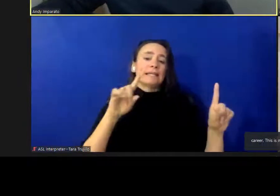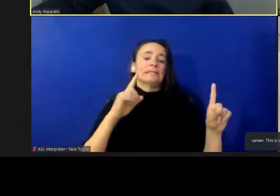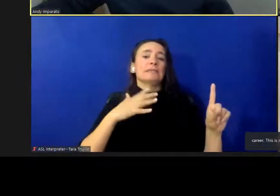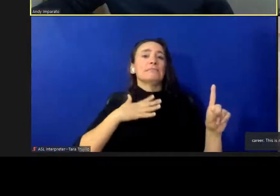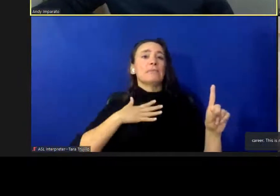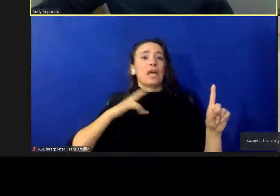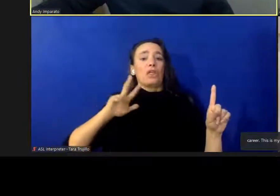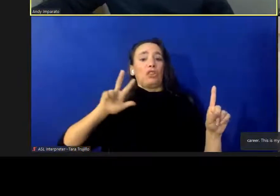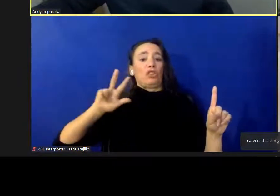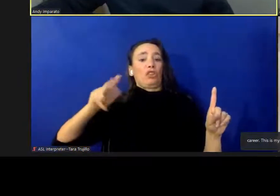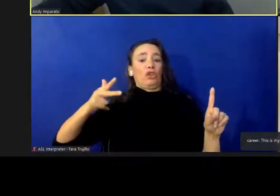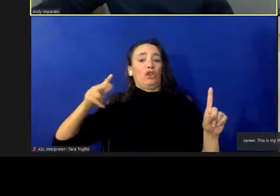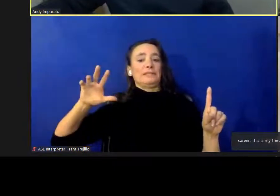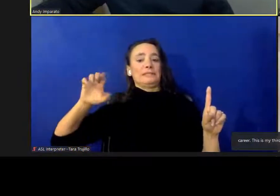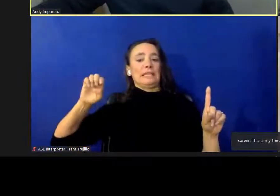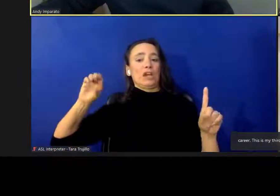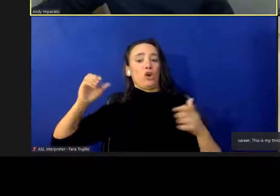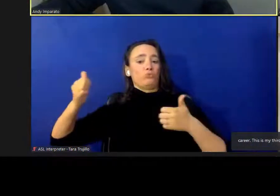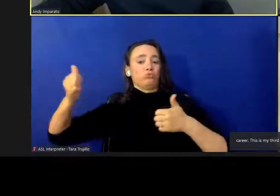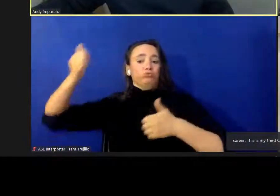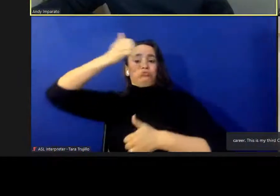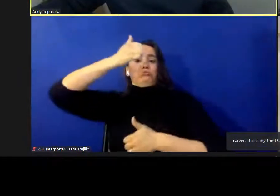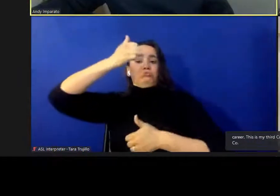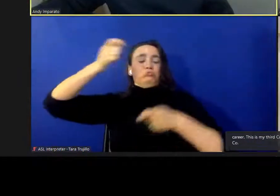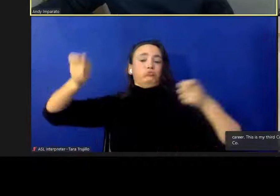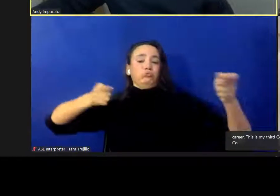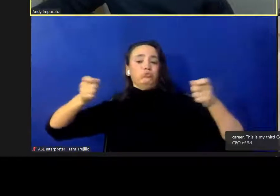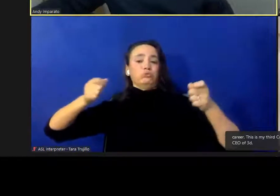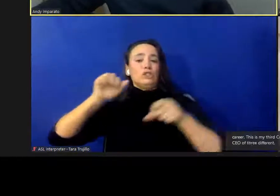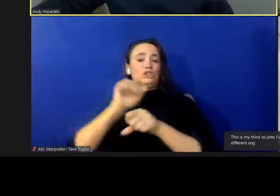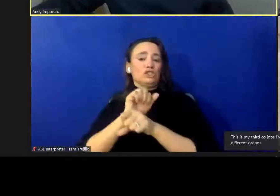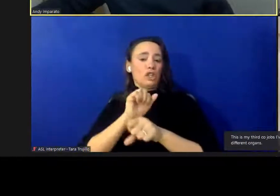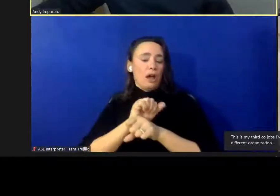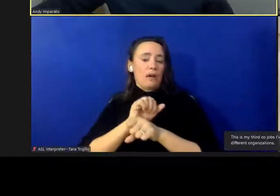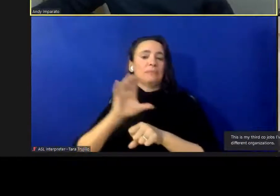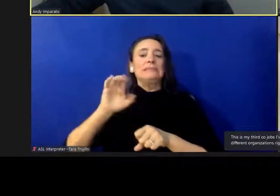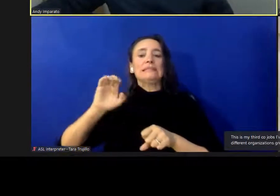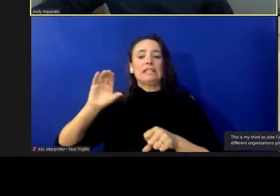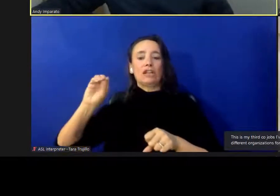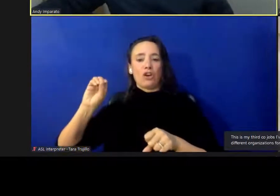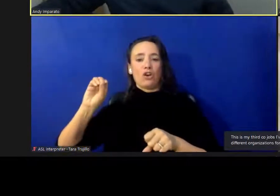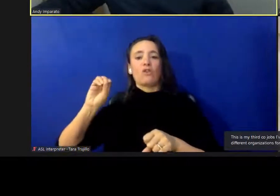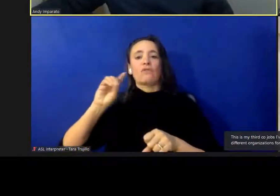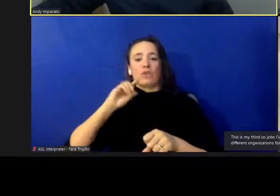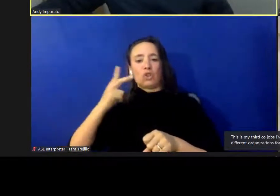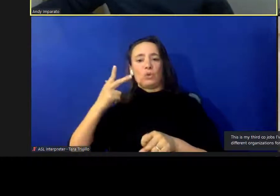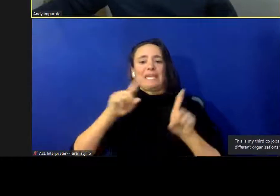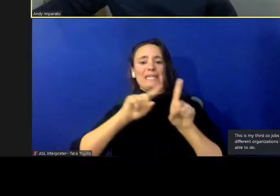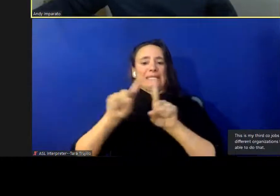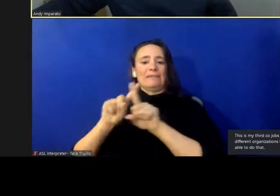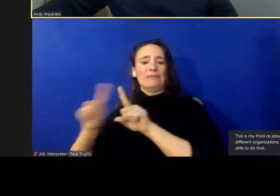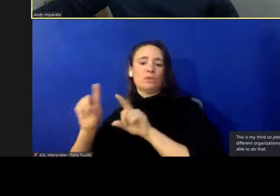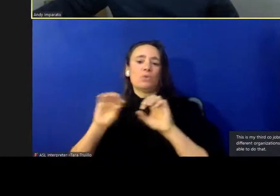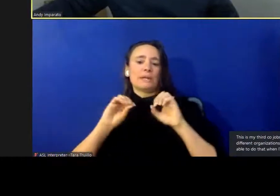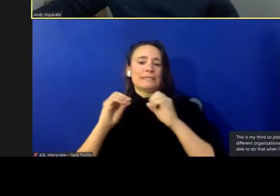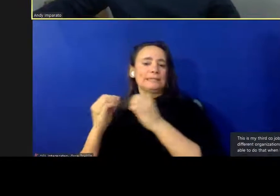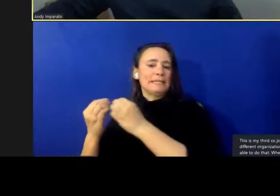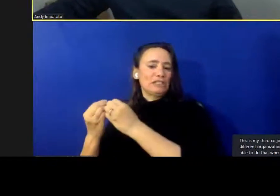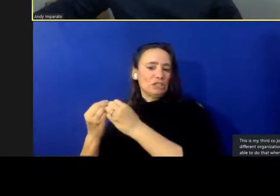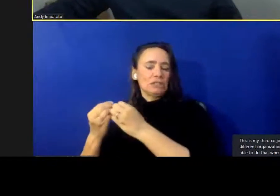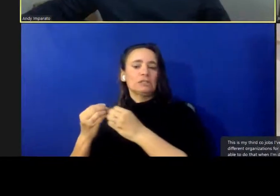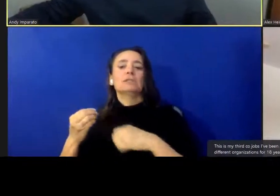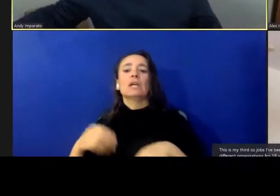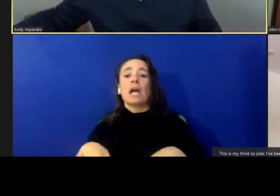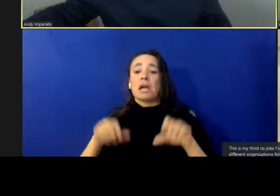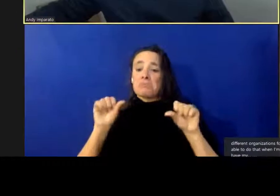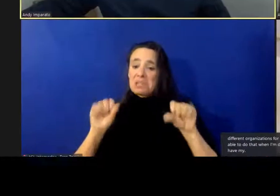CEO job. So I've been a CEO of 3 different organizations for 18 years and been able to do that when I'm depressed and